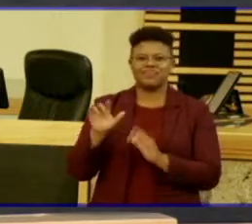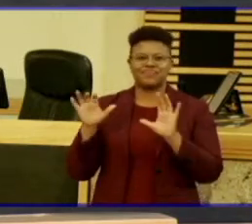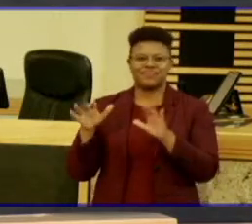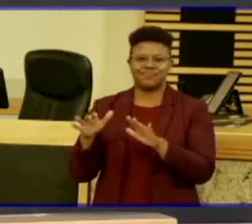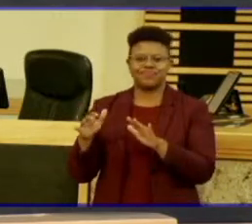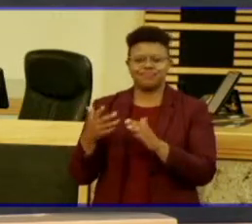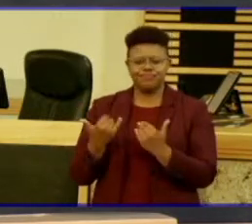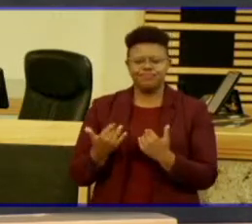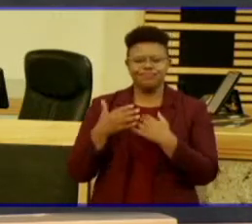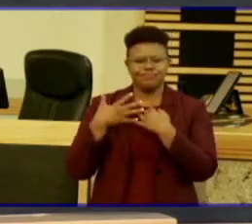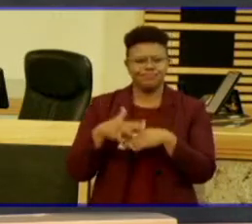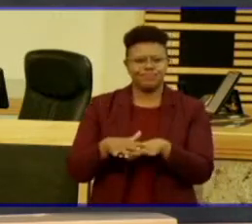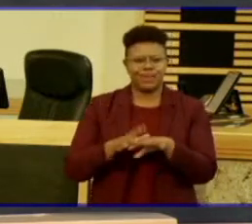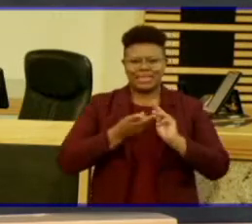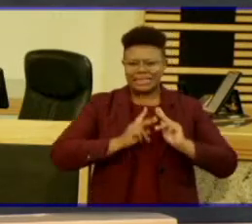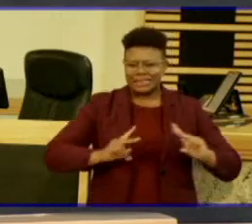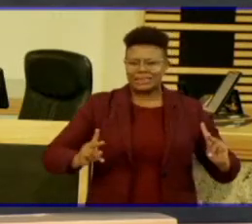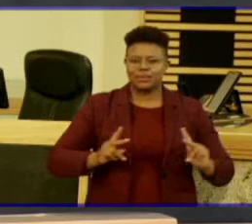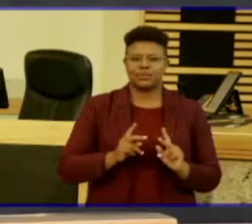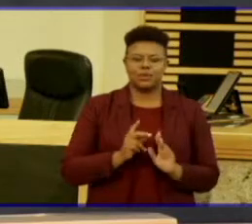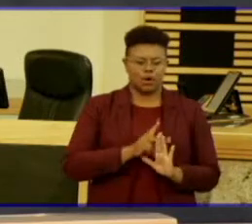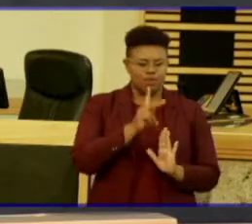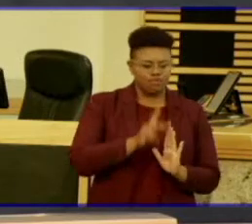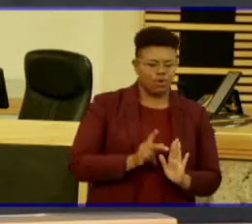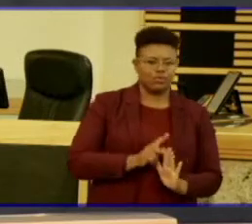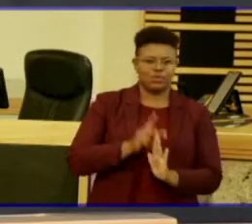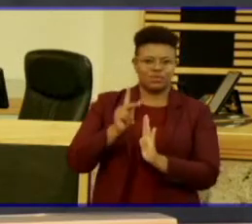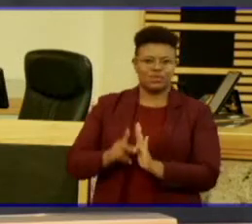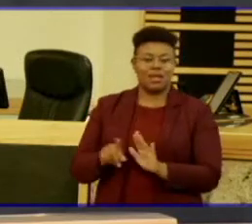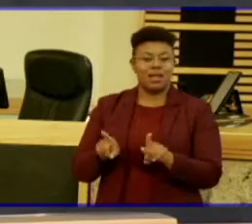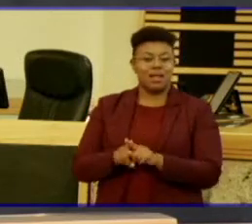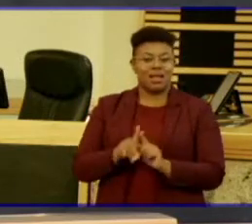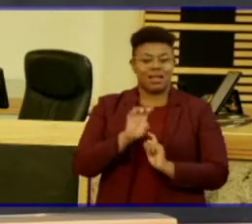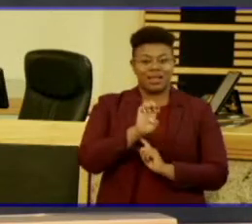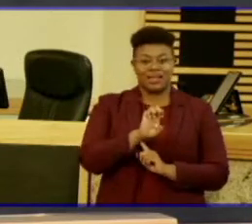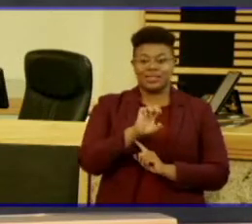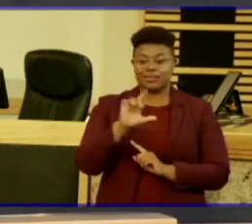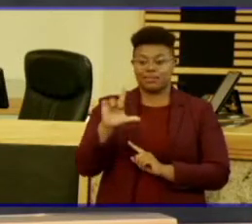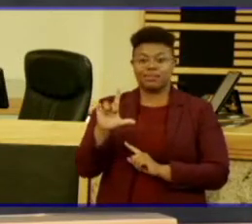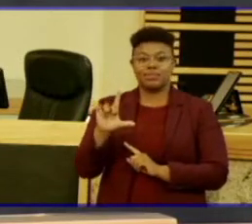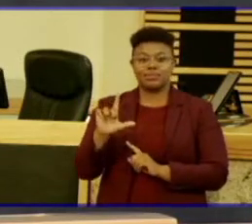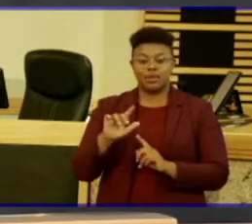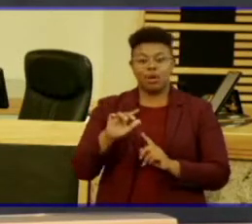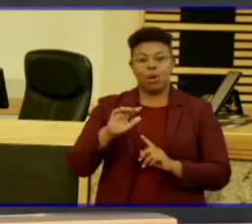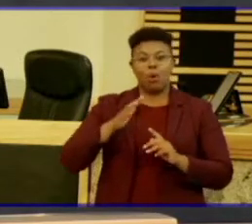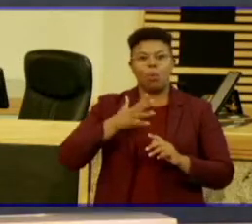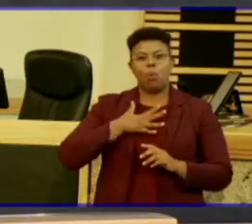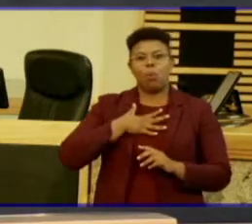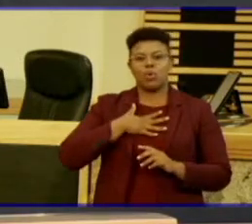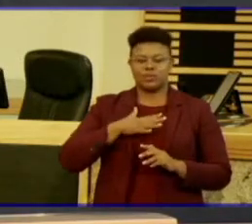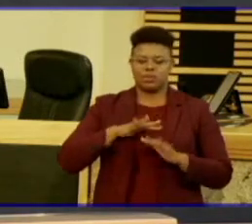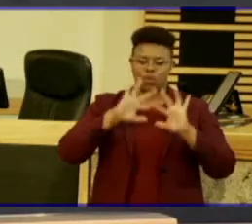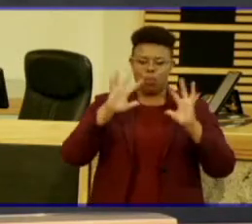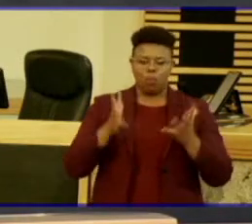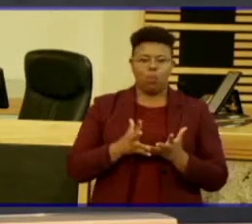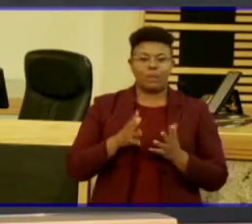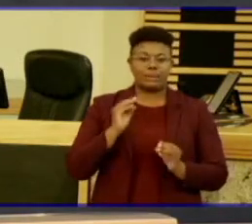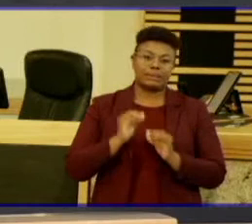infrastructure projects in our province. The East London Beachfront Development and East London Water World are under